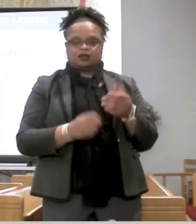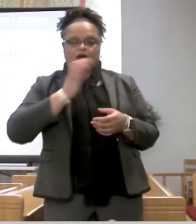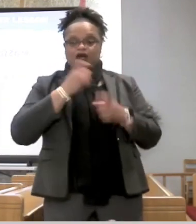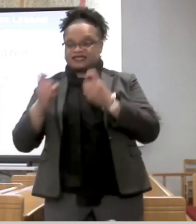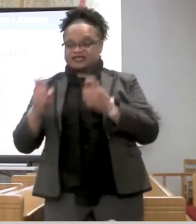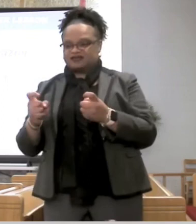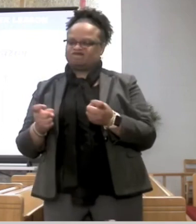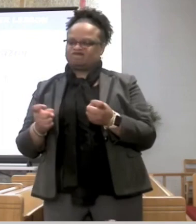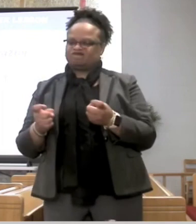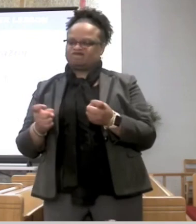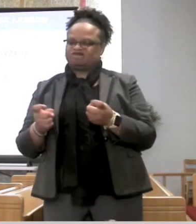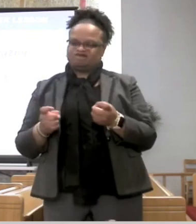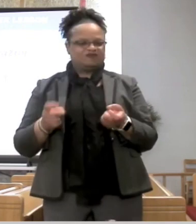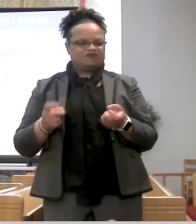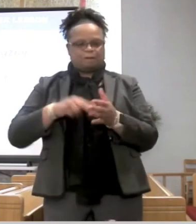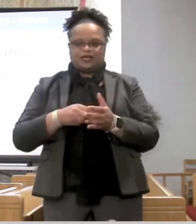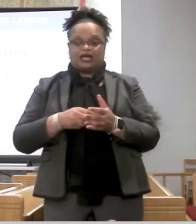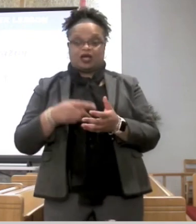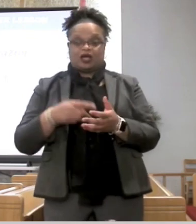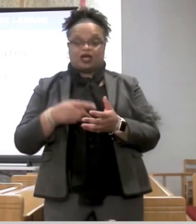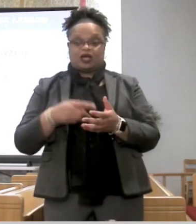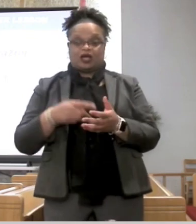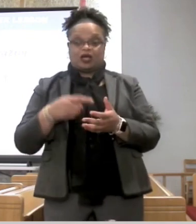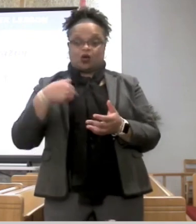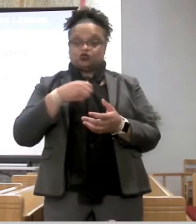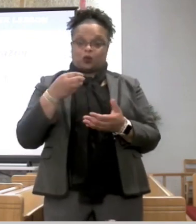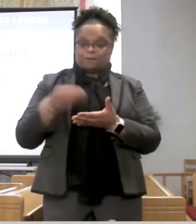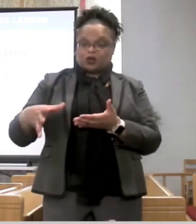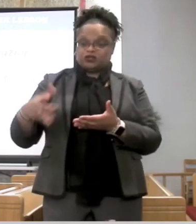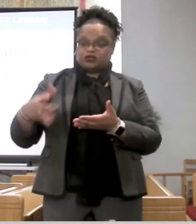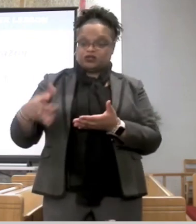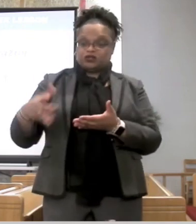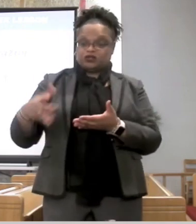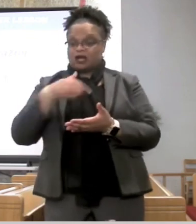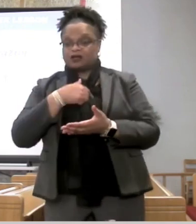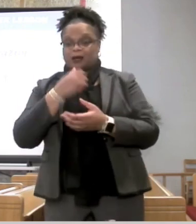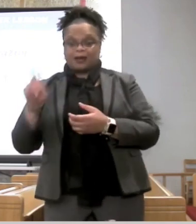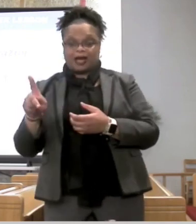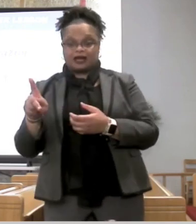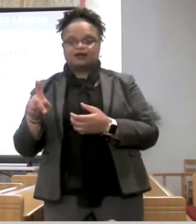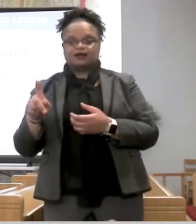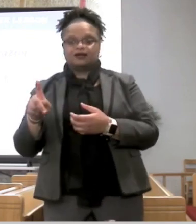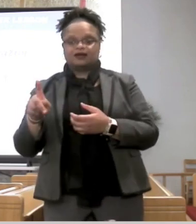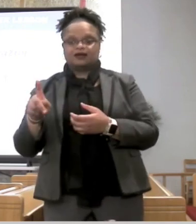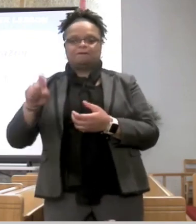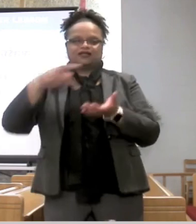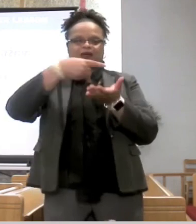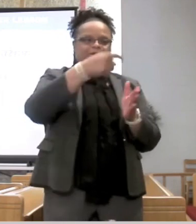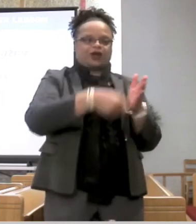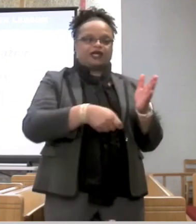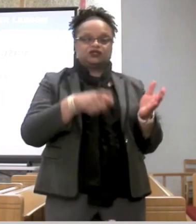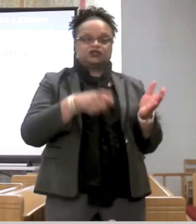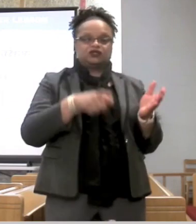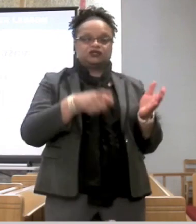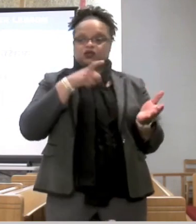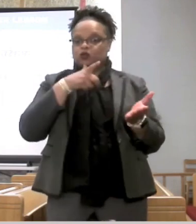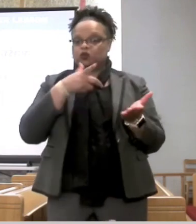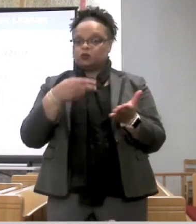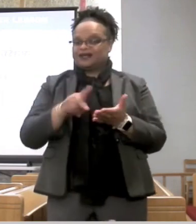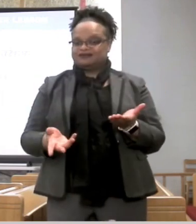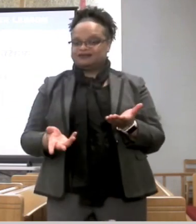a price was required to buy us back. That is why we're observing the Lord's Supper here for those that have accepted from